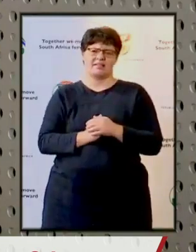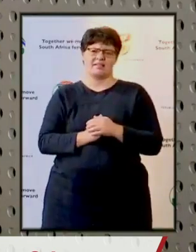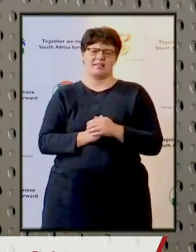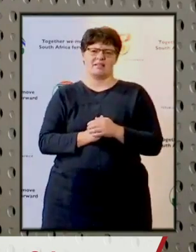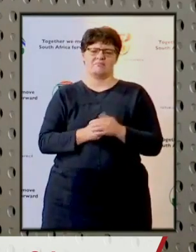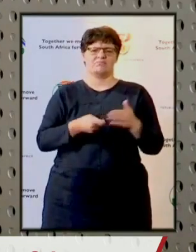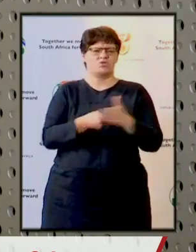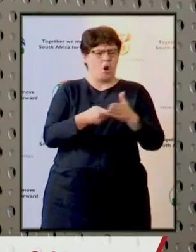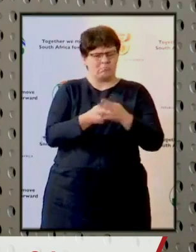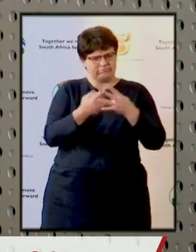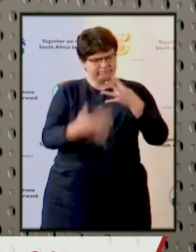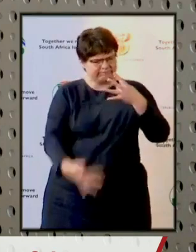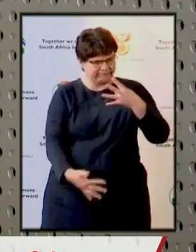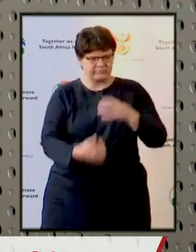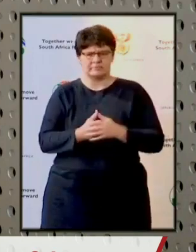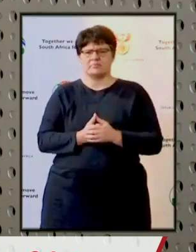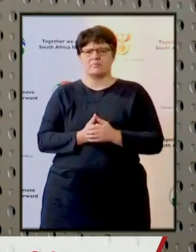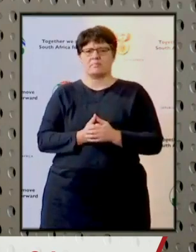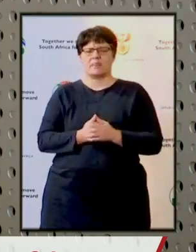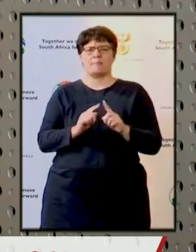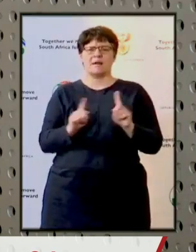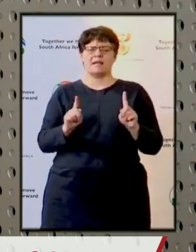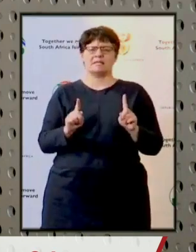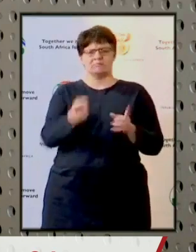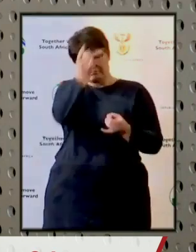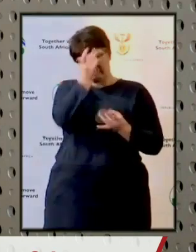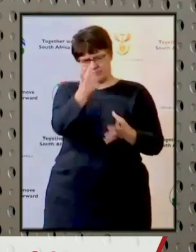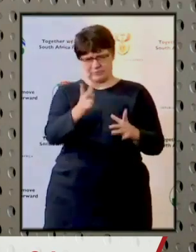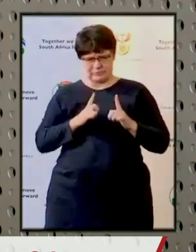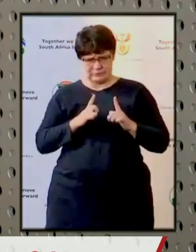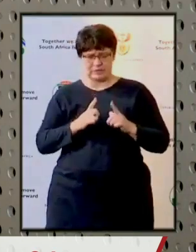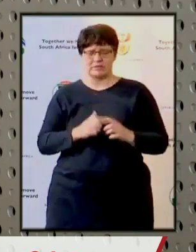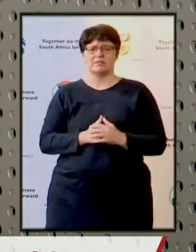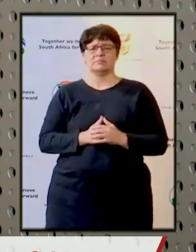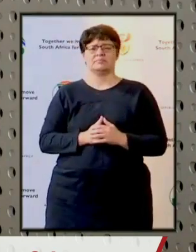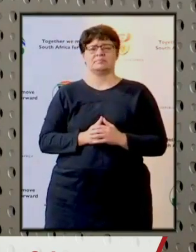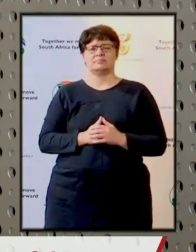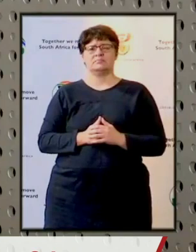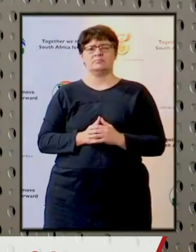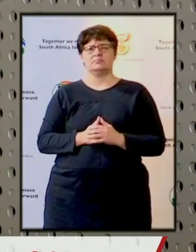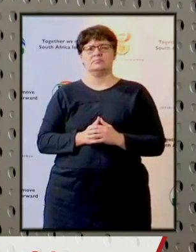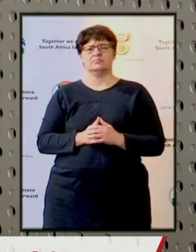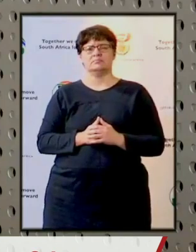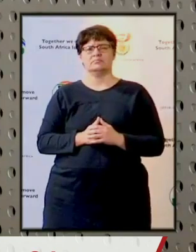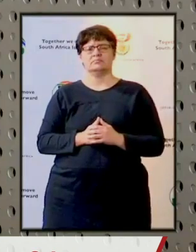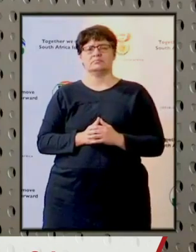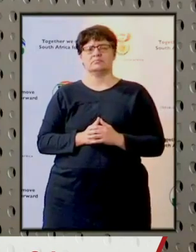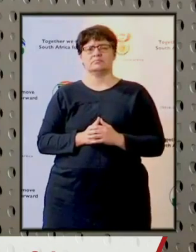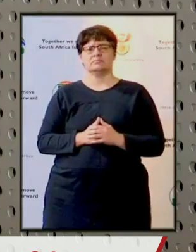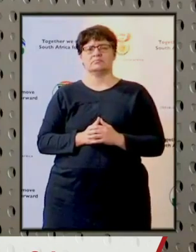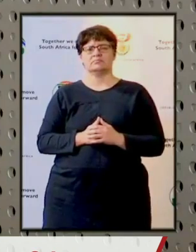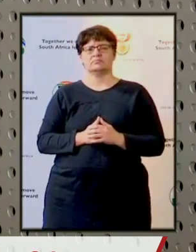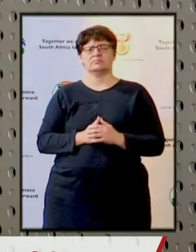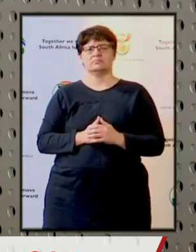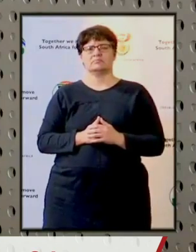retail. But let me say that one of the things that came out strongly in